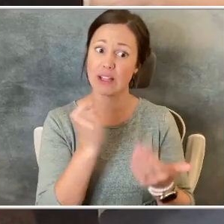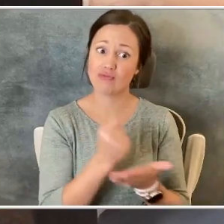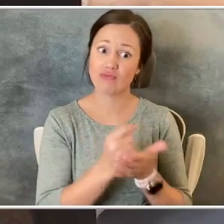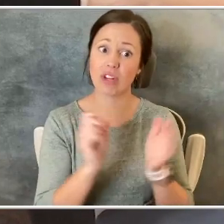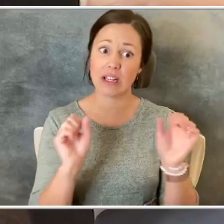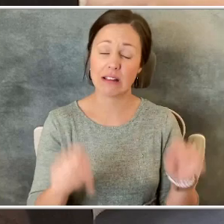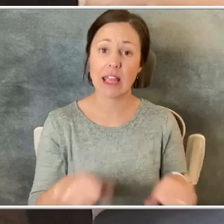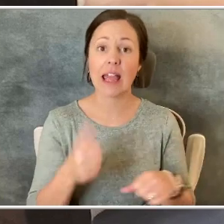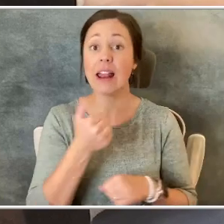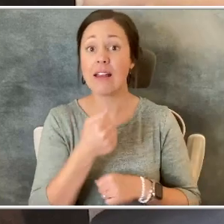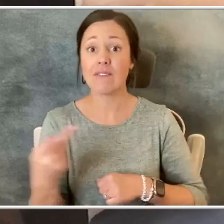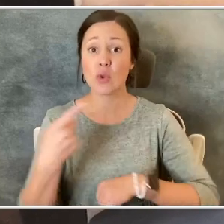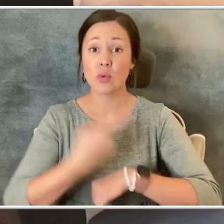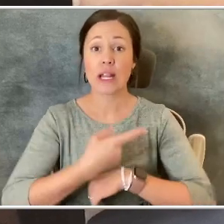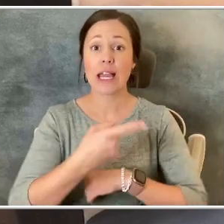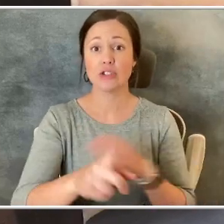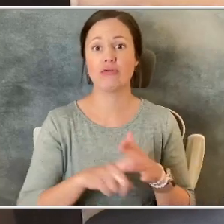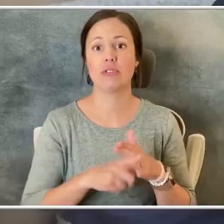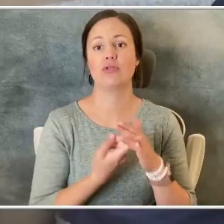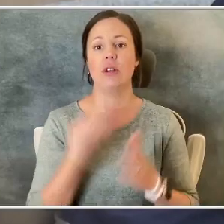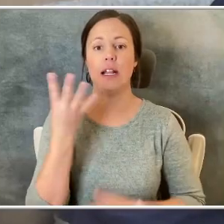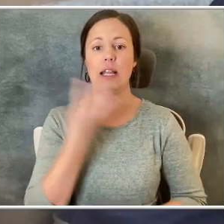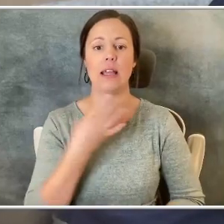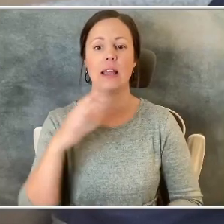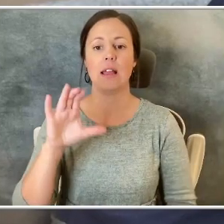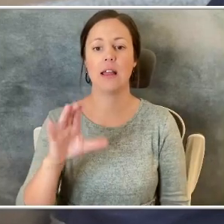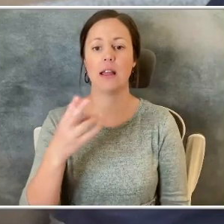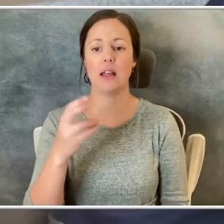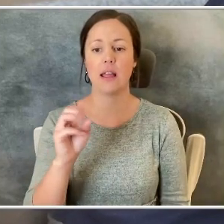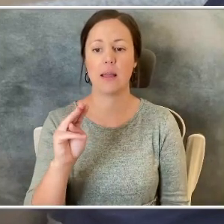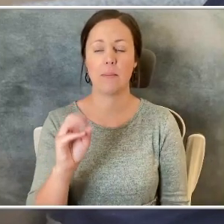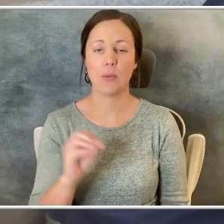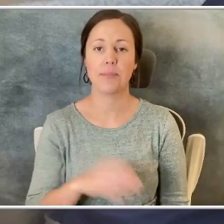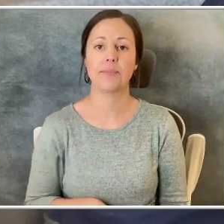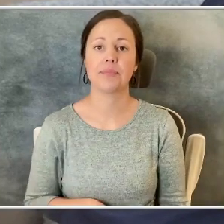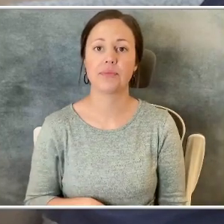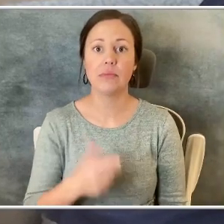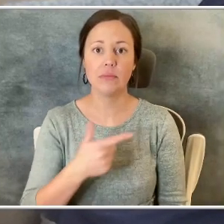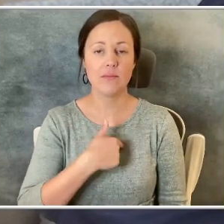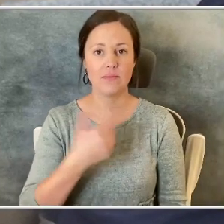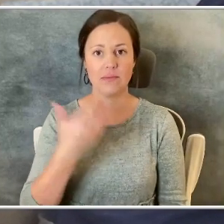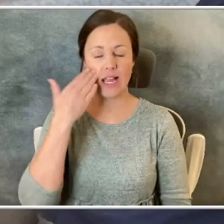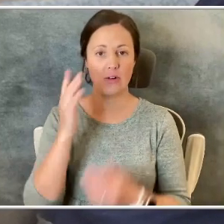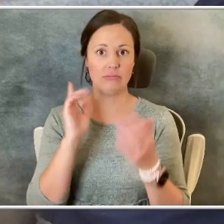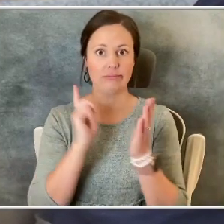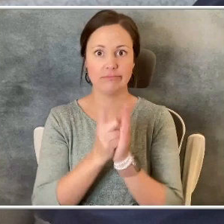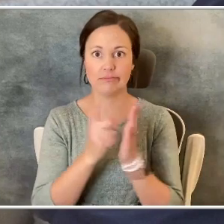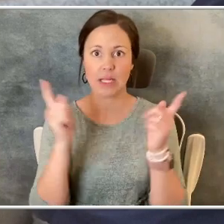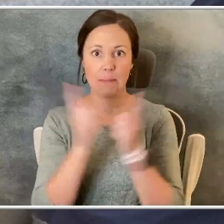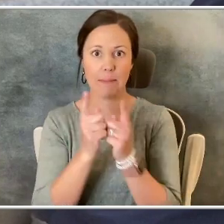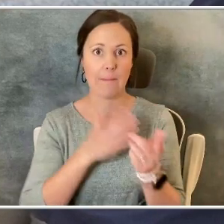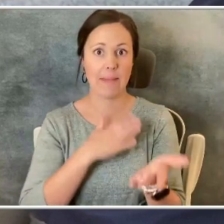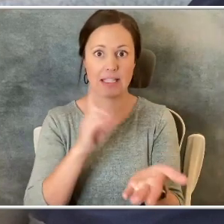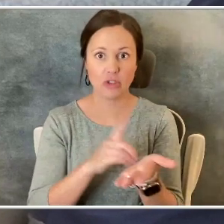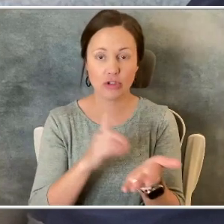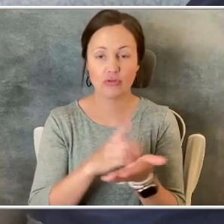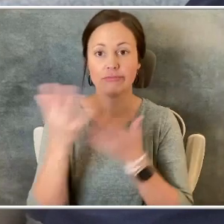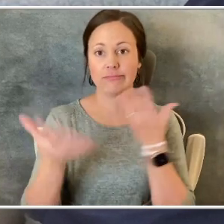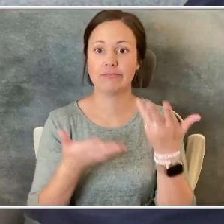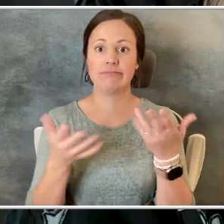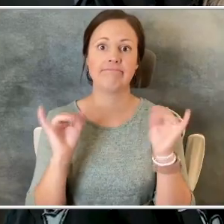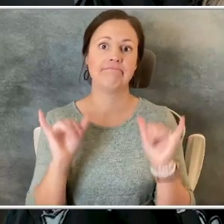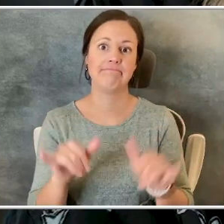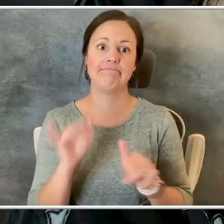days, Wendy started chemotherapy. I knew the minute that I met my team that I was going to be okay. Every